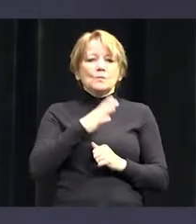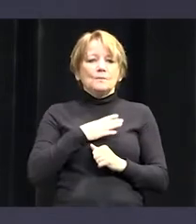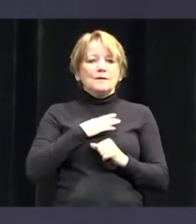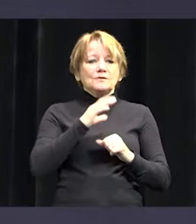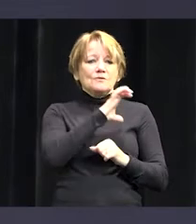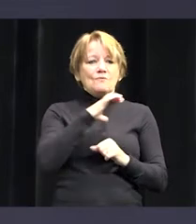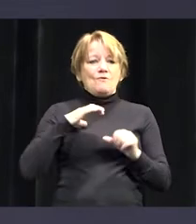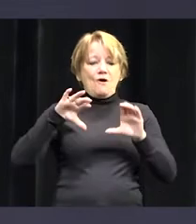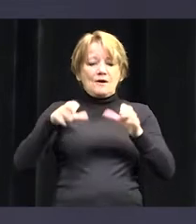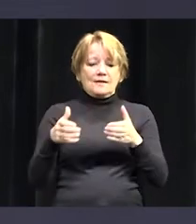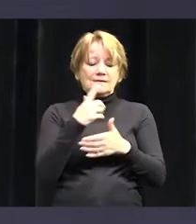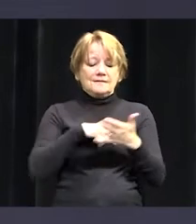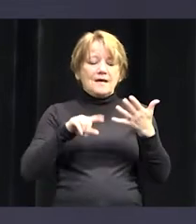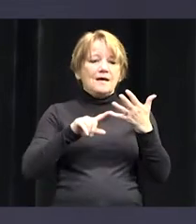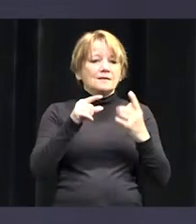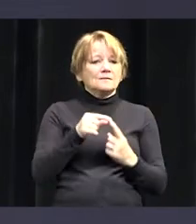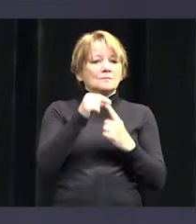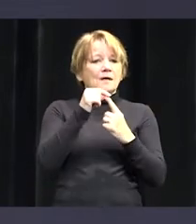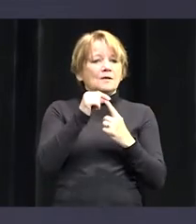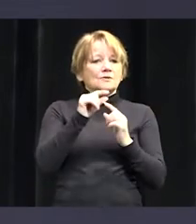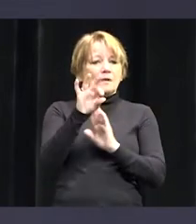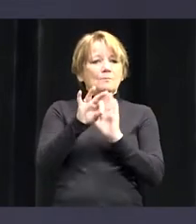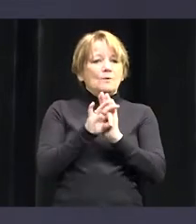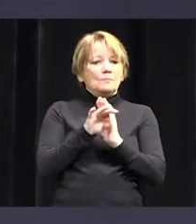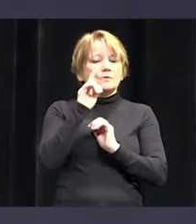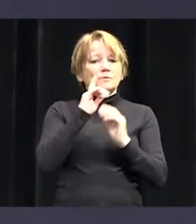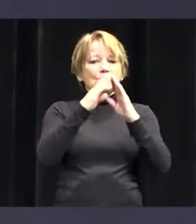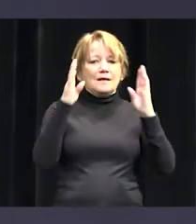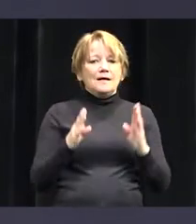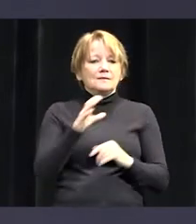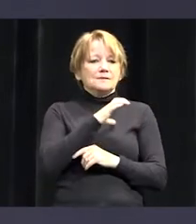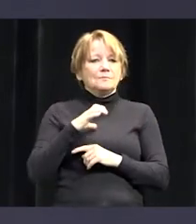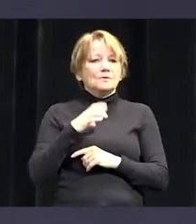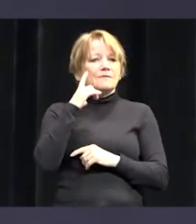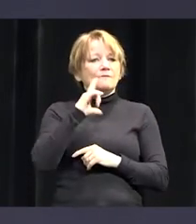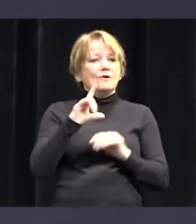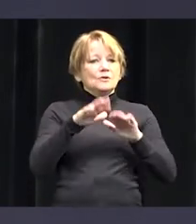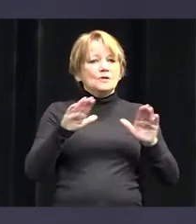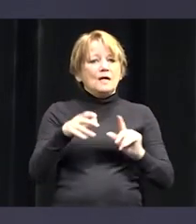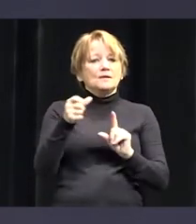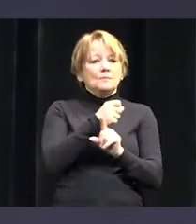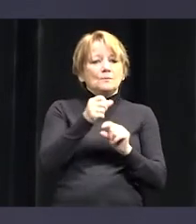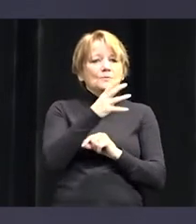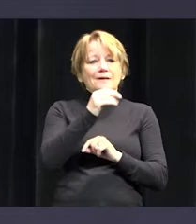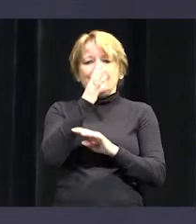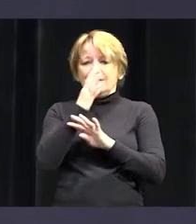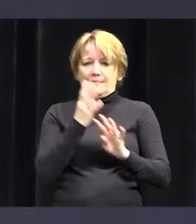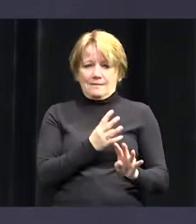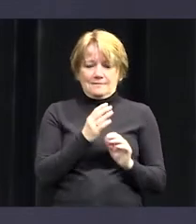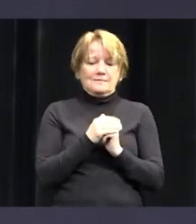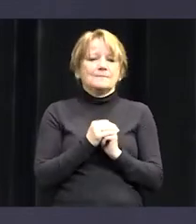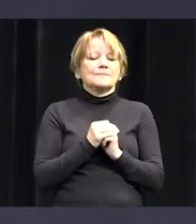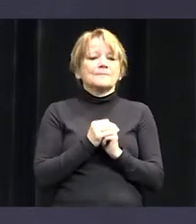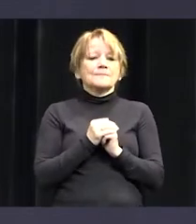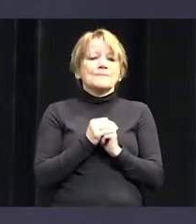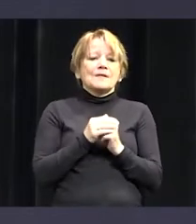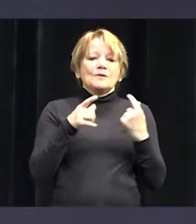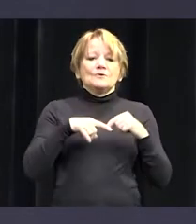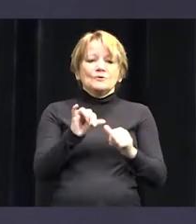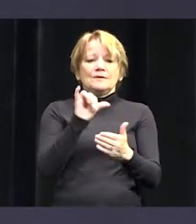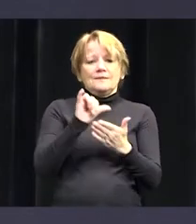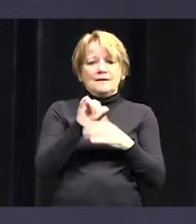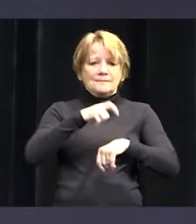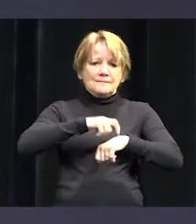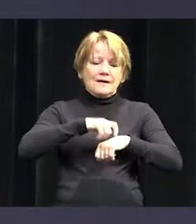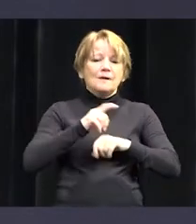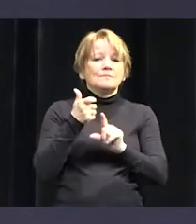caucus and a special appointment to the house commission on child abuse and neglect during this